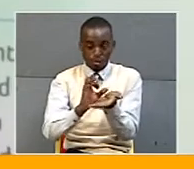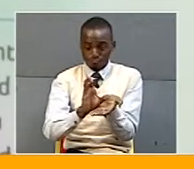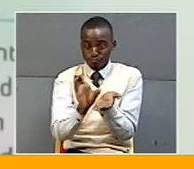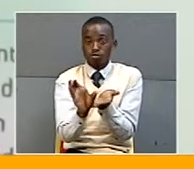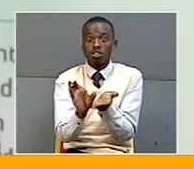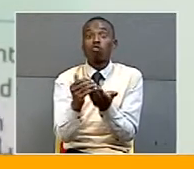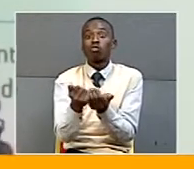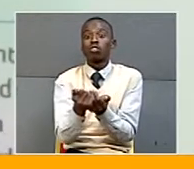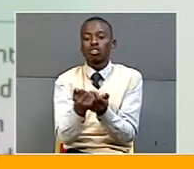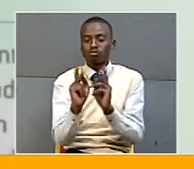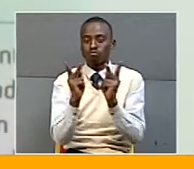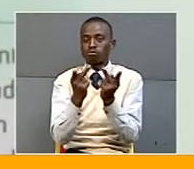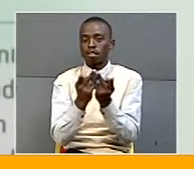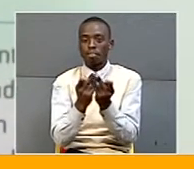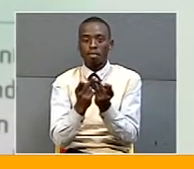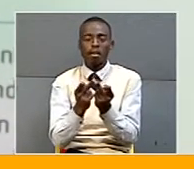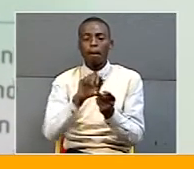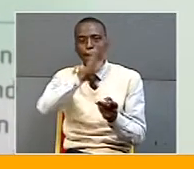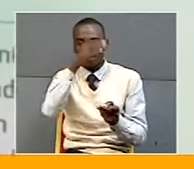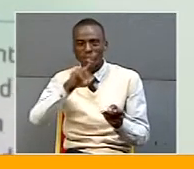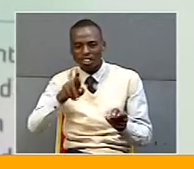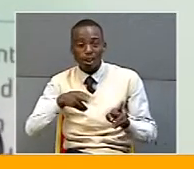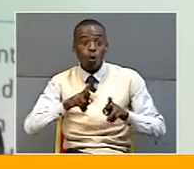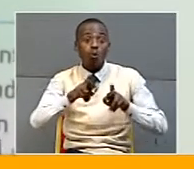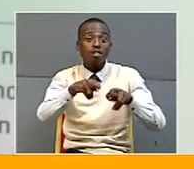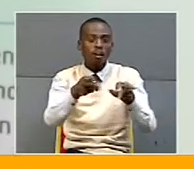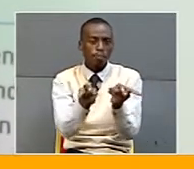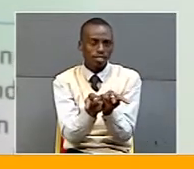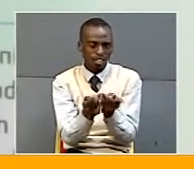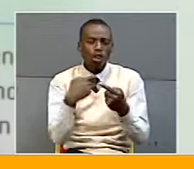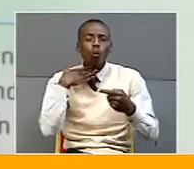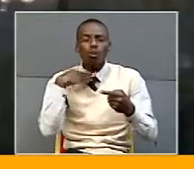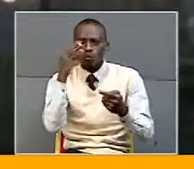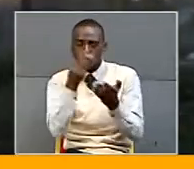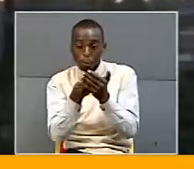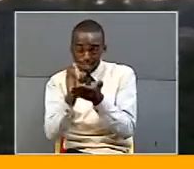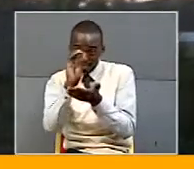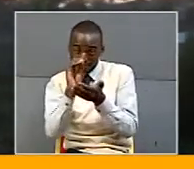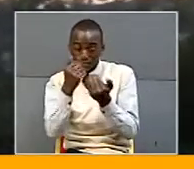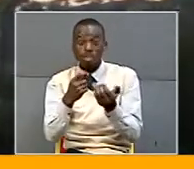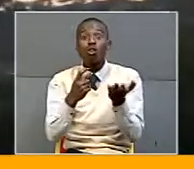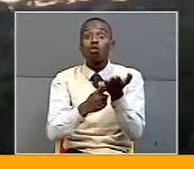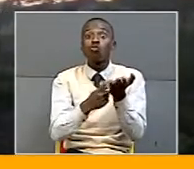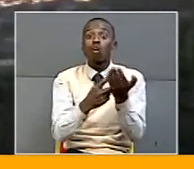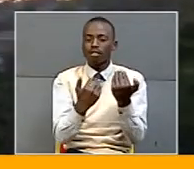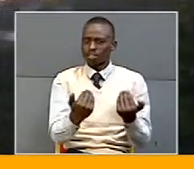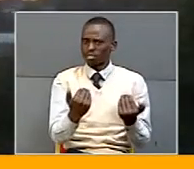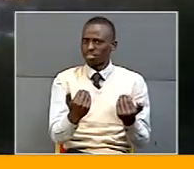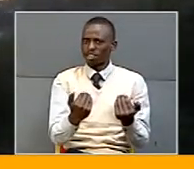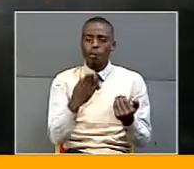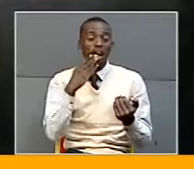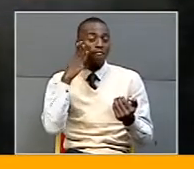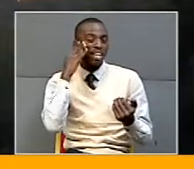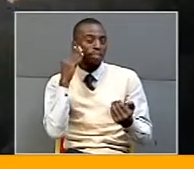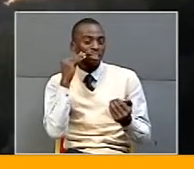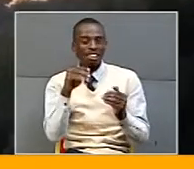fragile ecosystems, including riverbanks, mountain areas. But also we need to look for resources outside. Although Uganda is currently experiencing